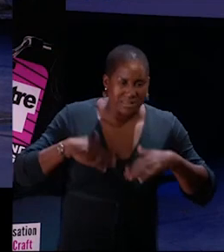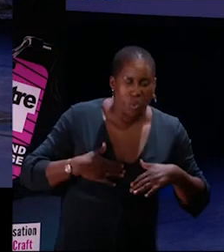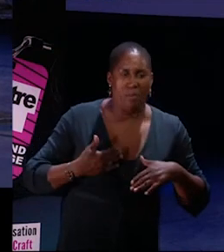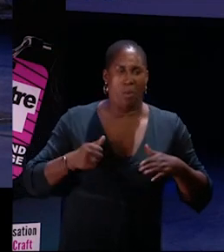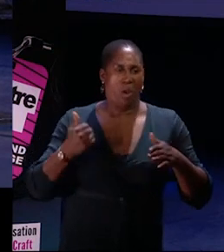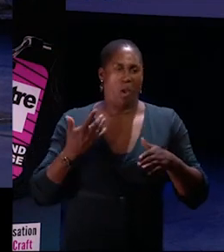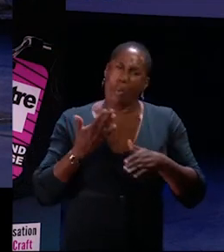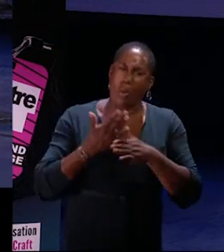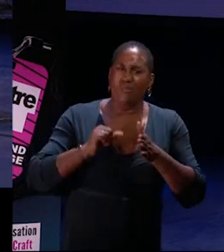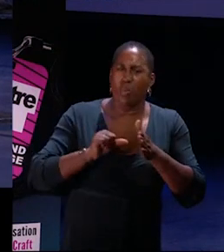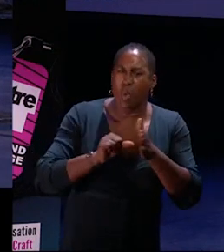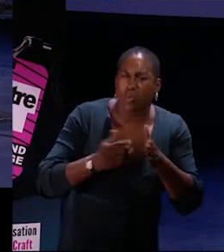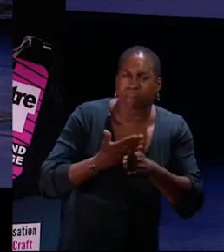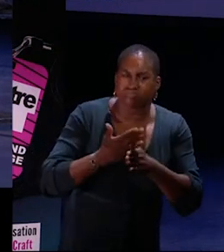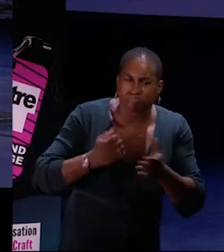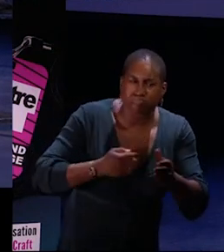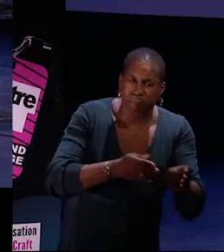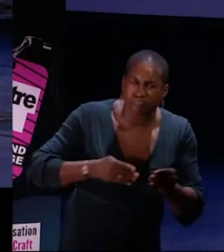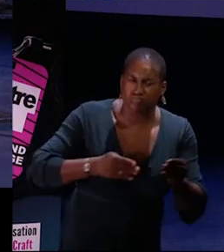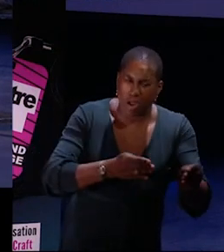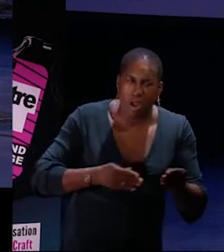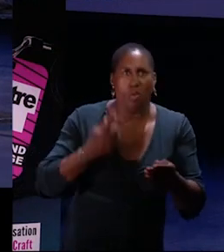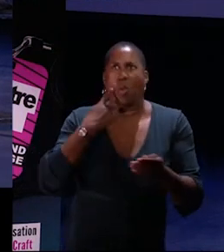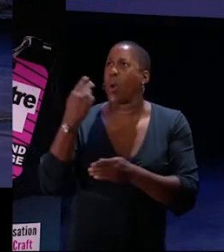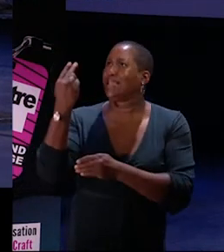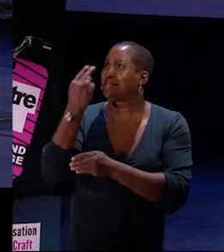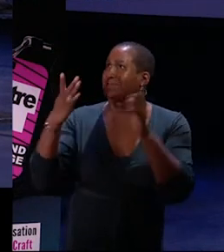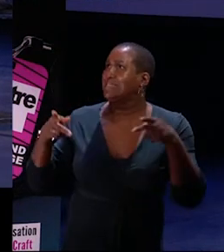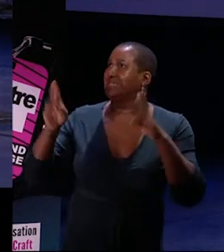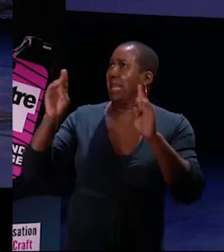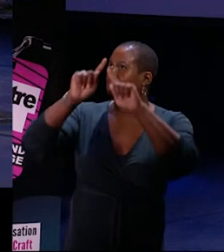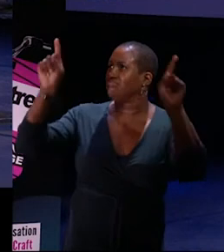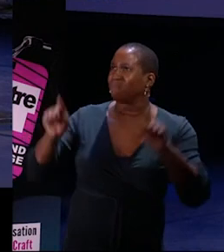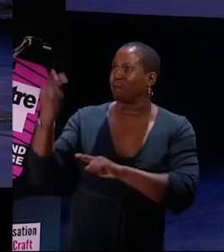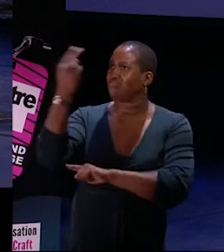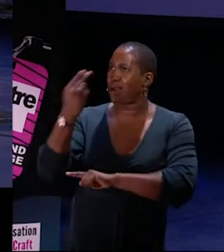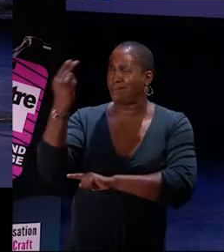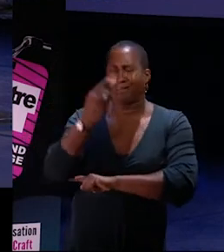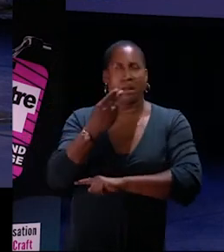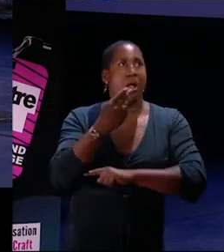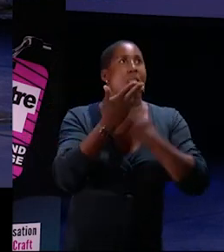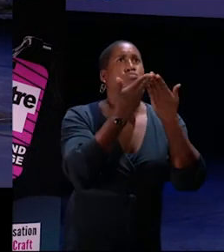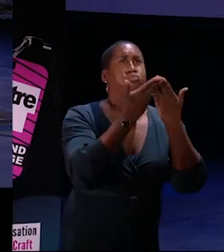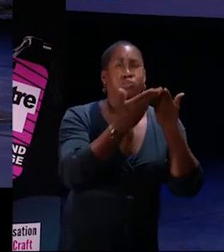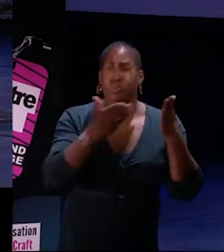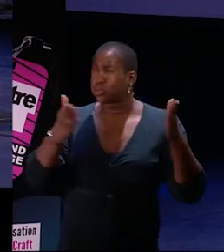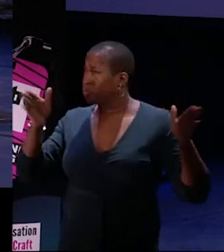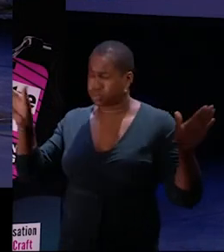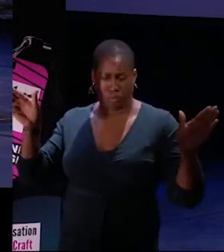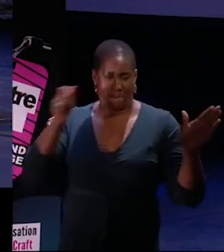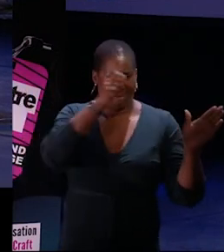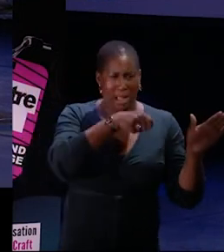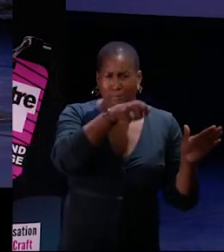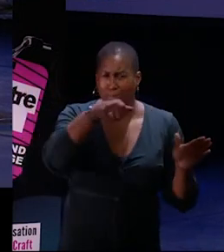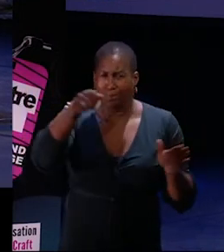or metal workers, who are incredible scenic artists. There is every range of person can find a space in theatre.